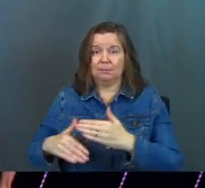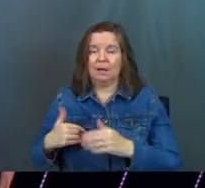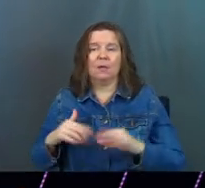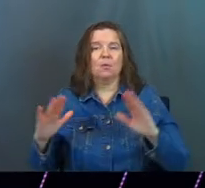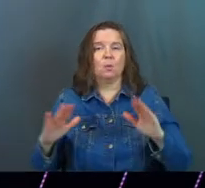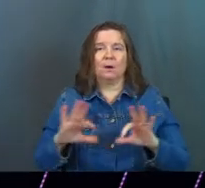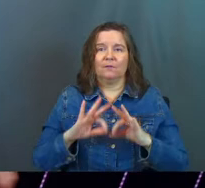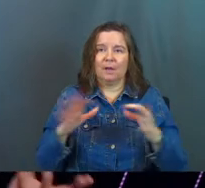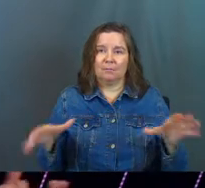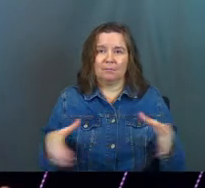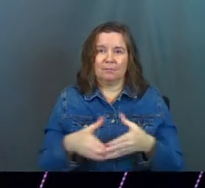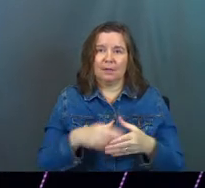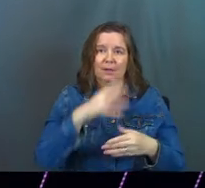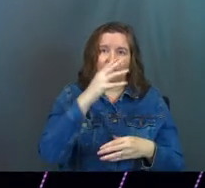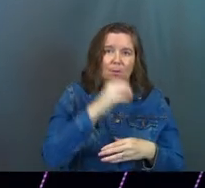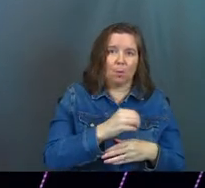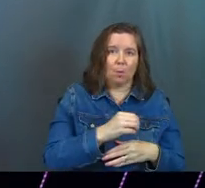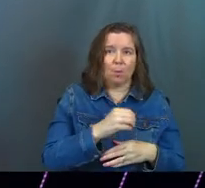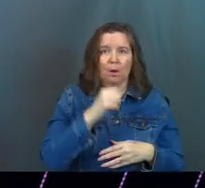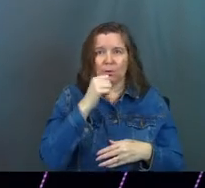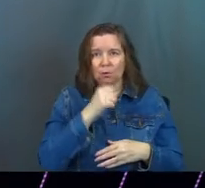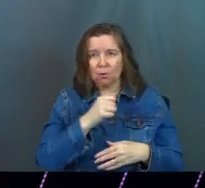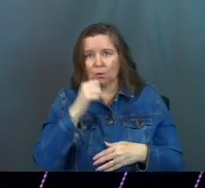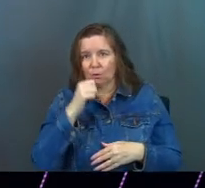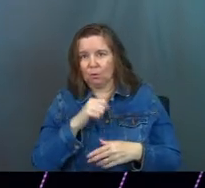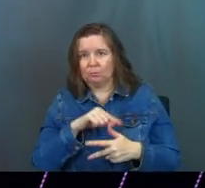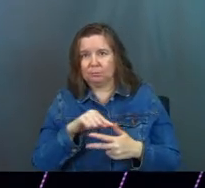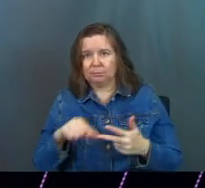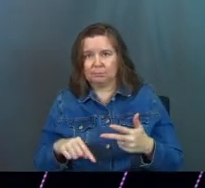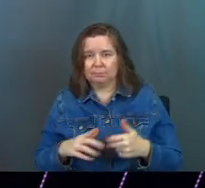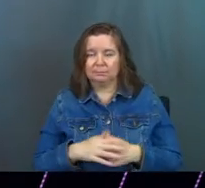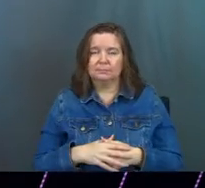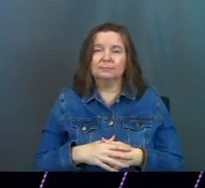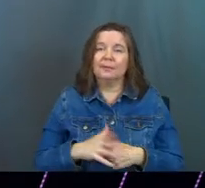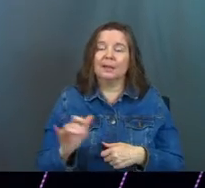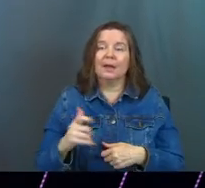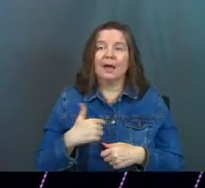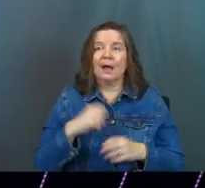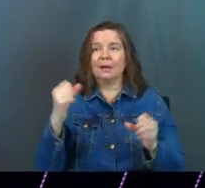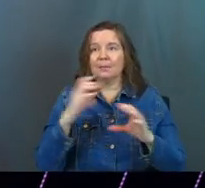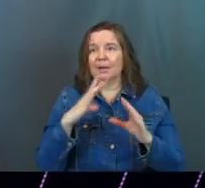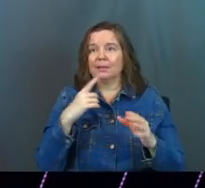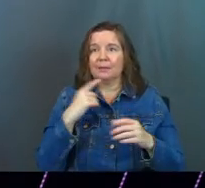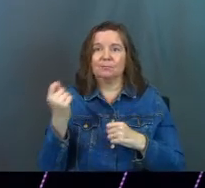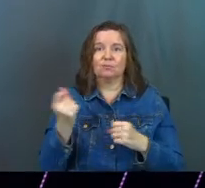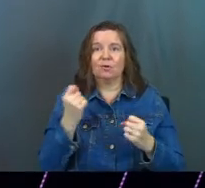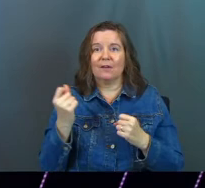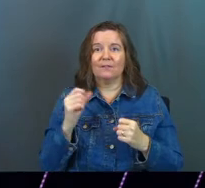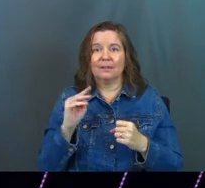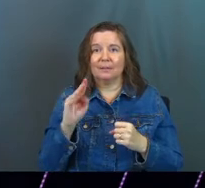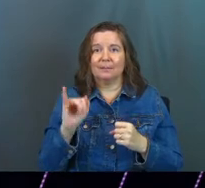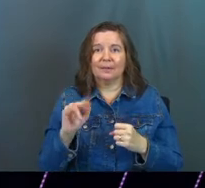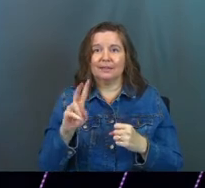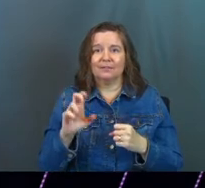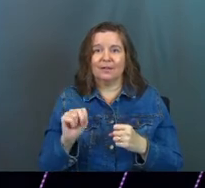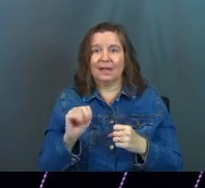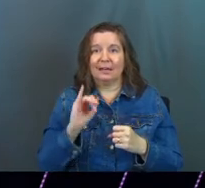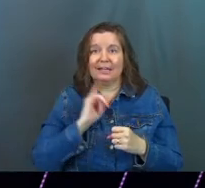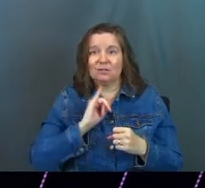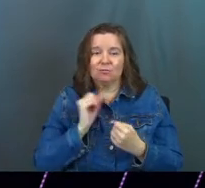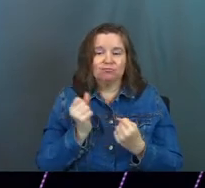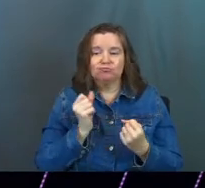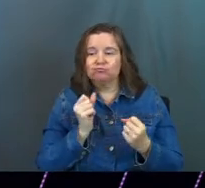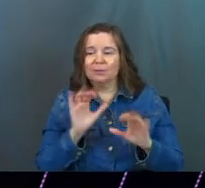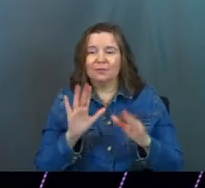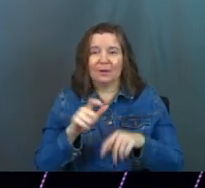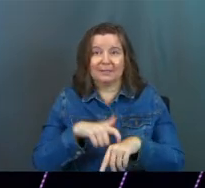of this wonderful family. They have a boy and then a girl and then they have another boy. And it's like, I imagine them driving around in the minivan in ancient Israel and just having a